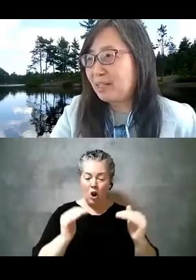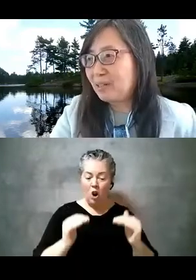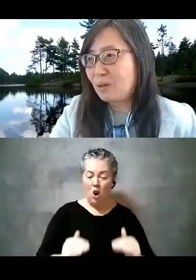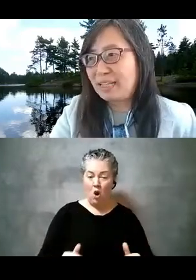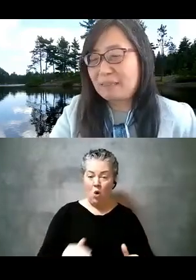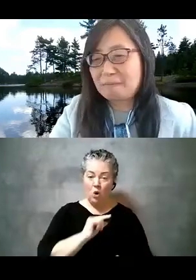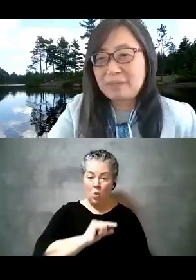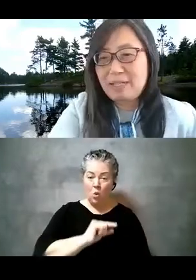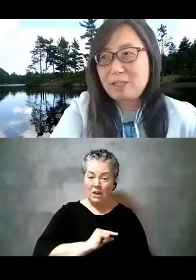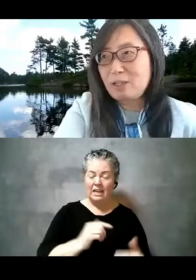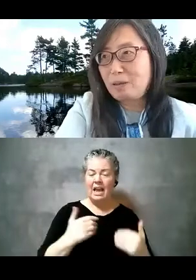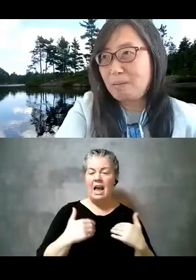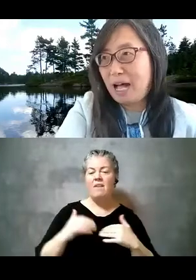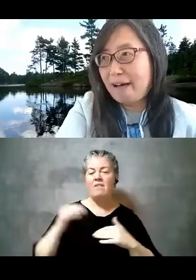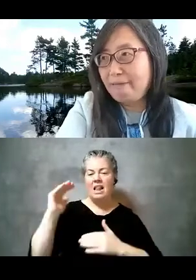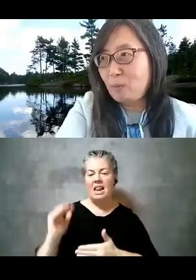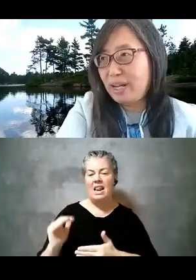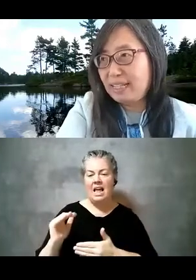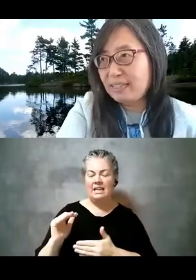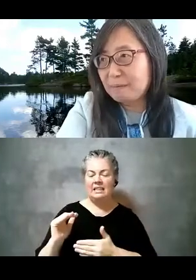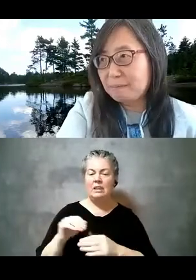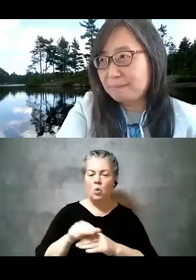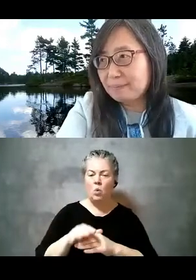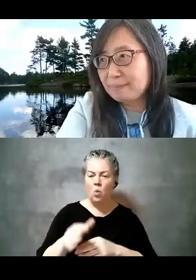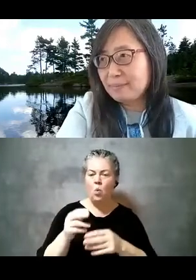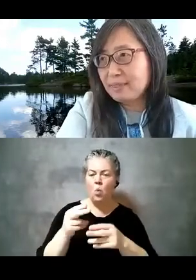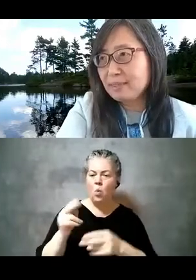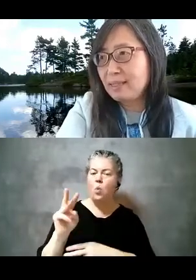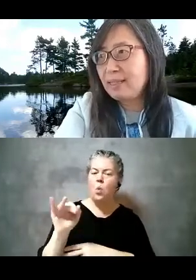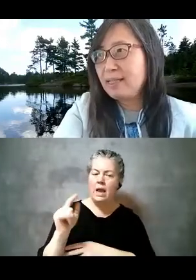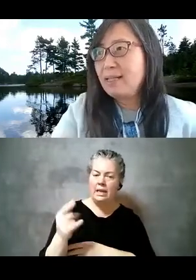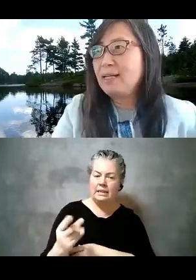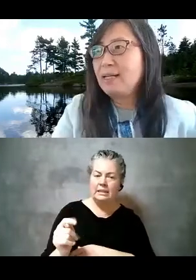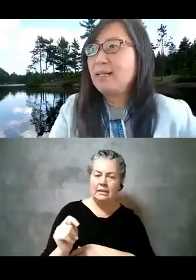them a lower weight. So after weighting,